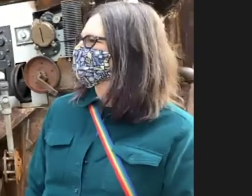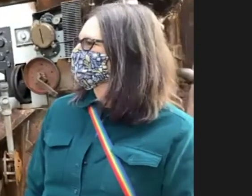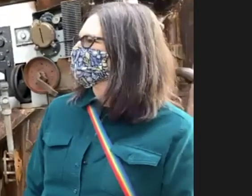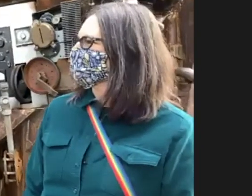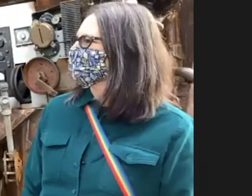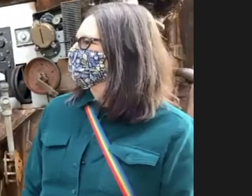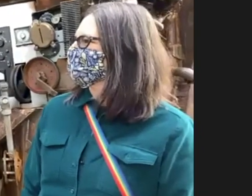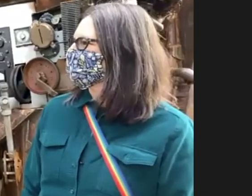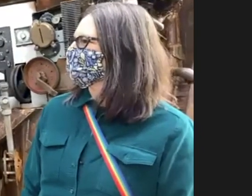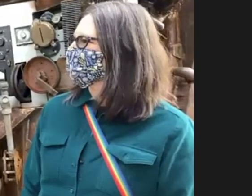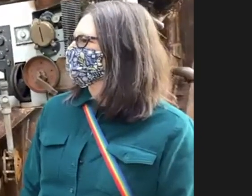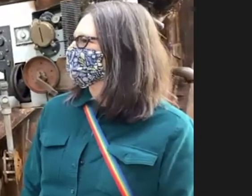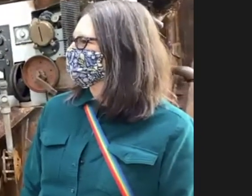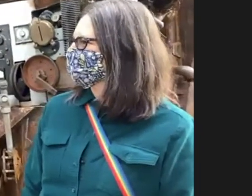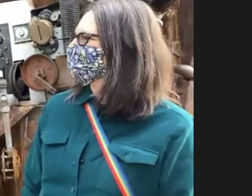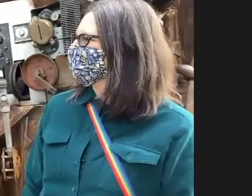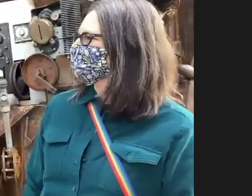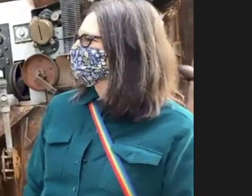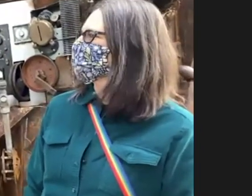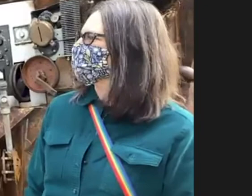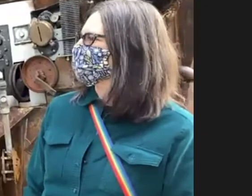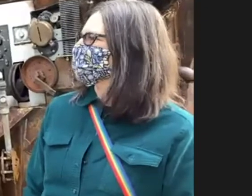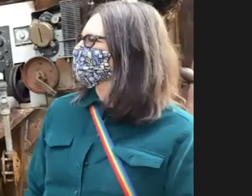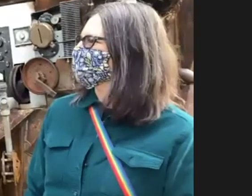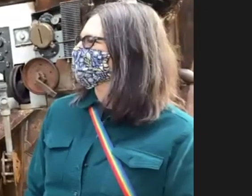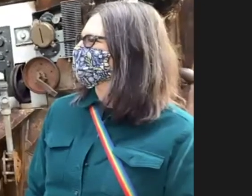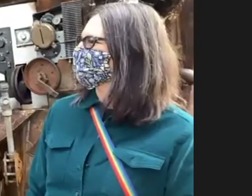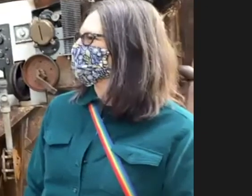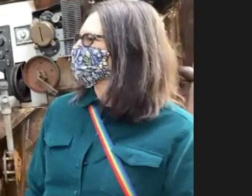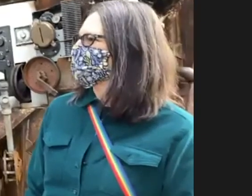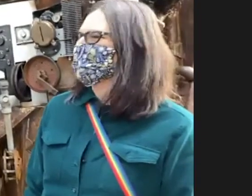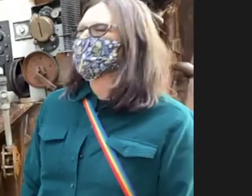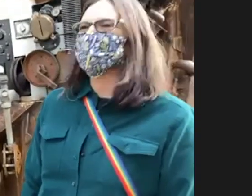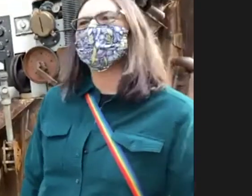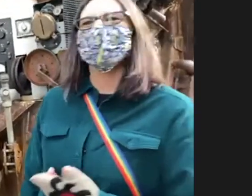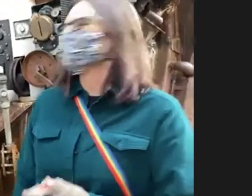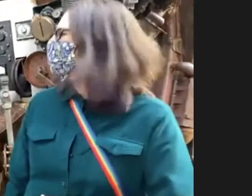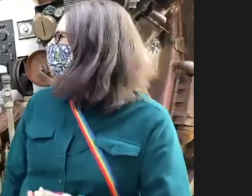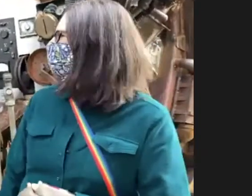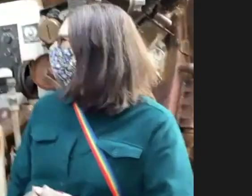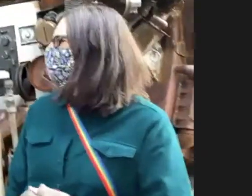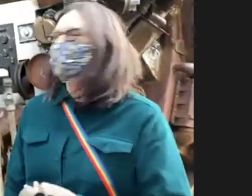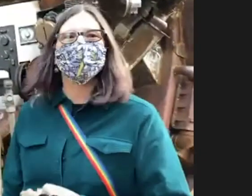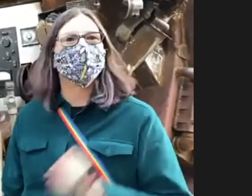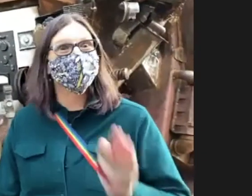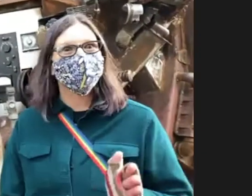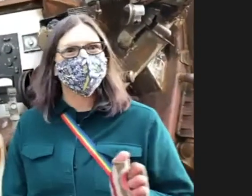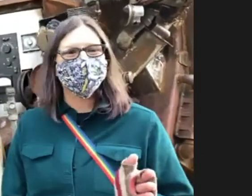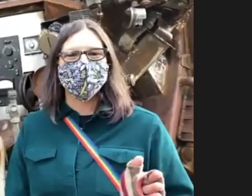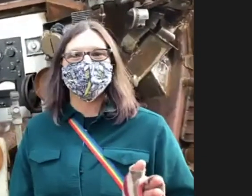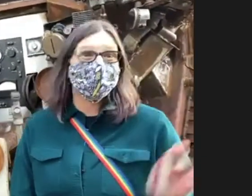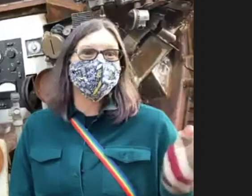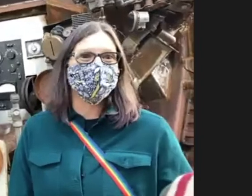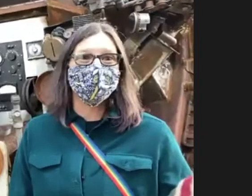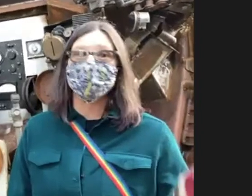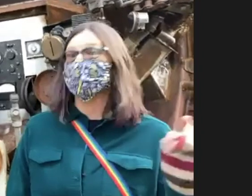was one of the very first environmental organizations in Eugene. That's so cool that you mentioned Earth Day too, because Earth